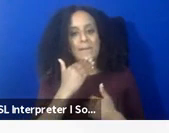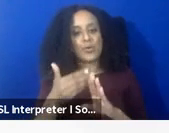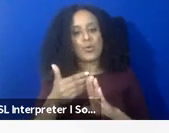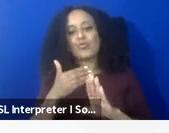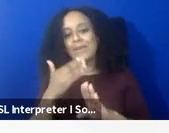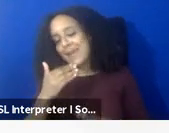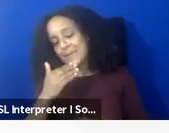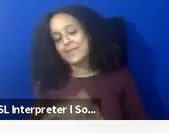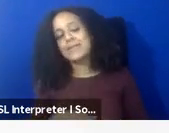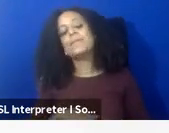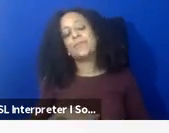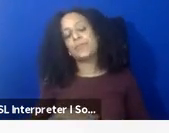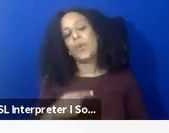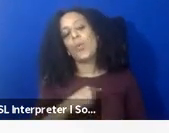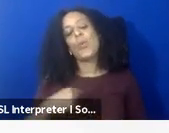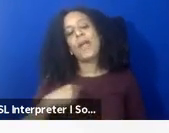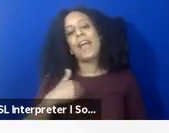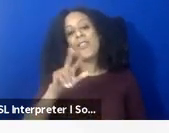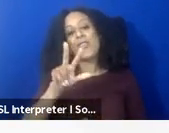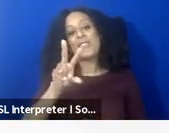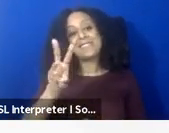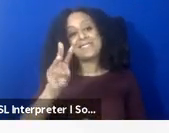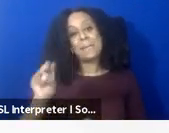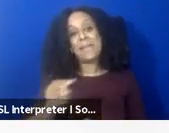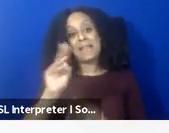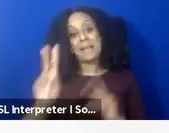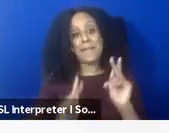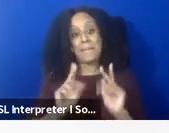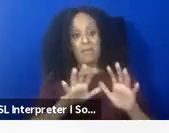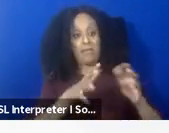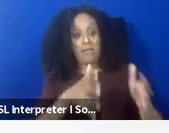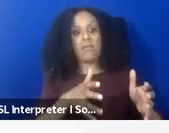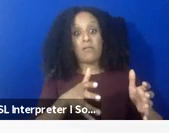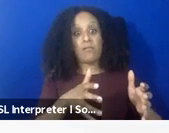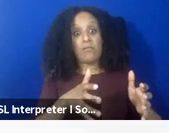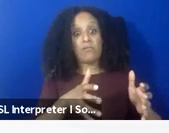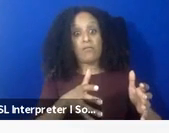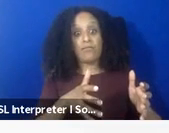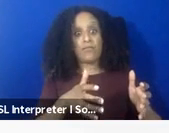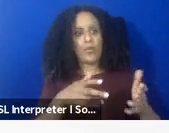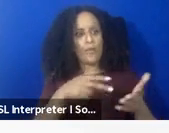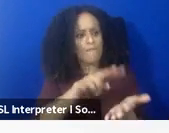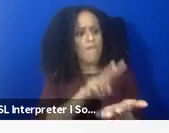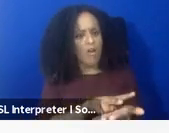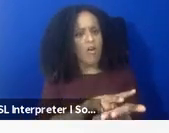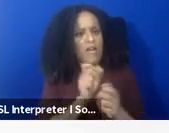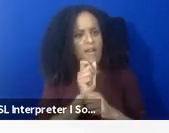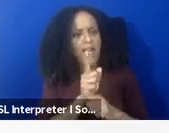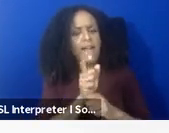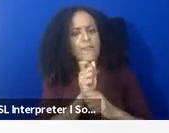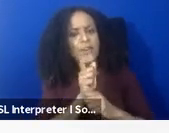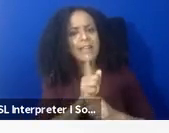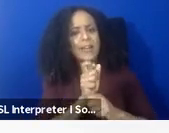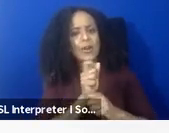prediabetes, but we also have 36 million people, adults, who have falls per year. So one